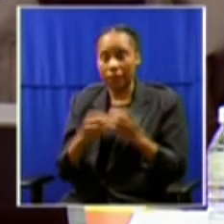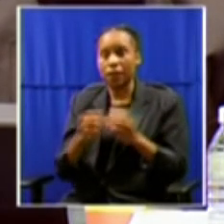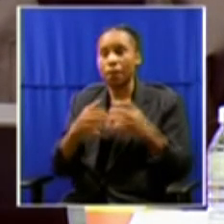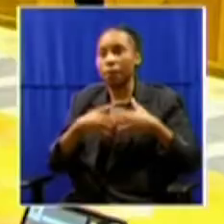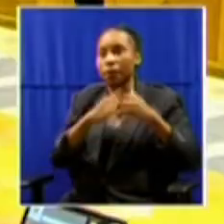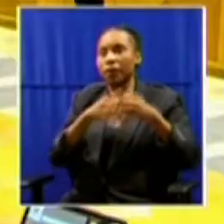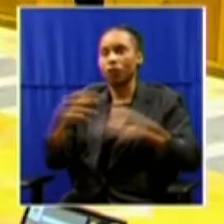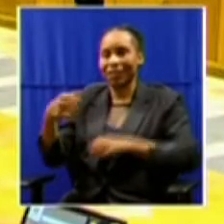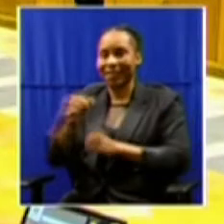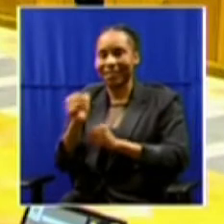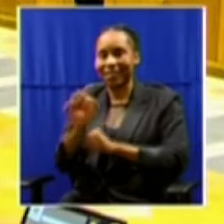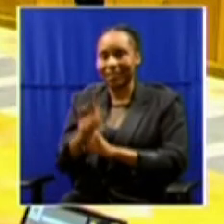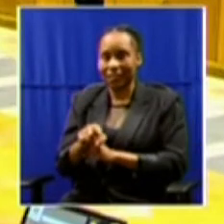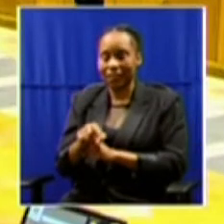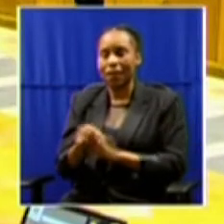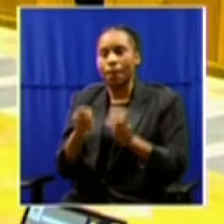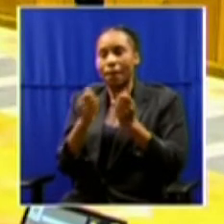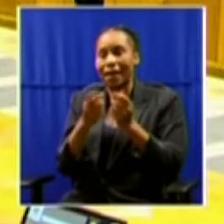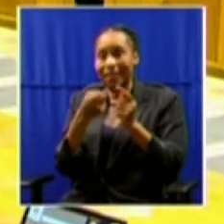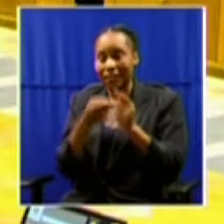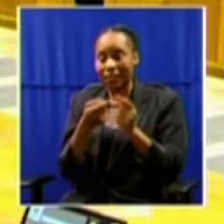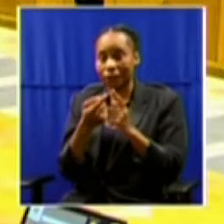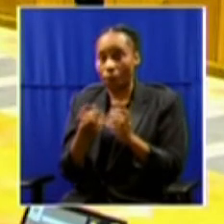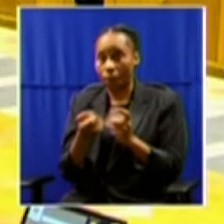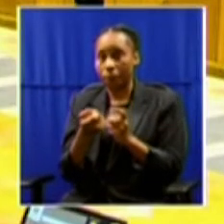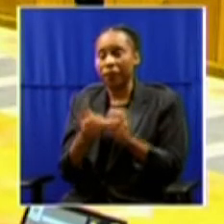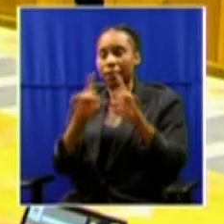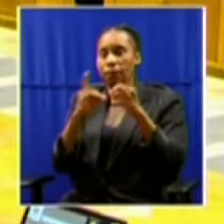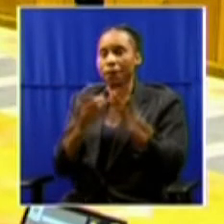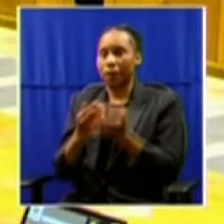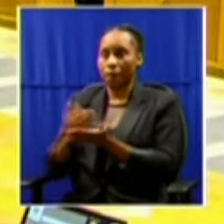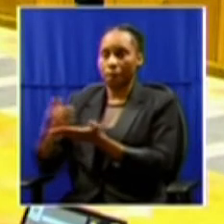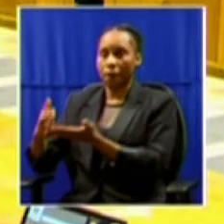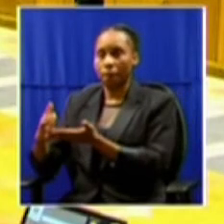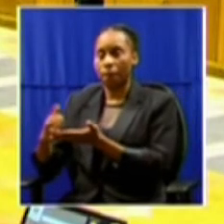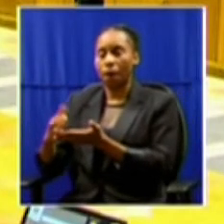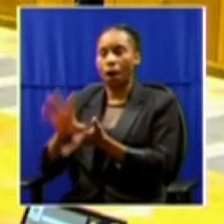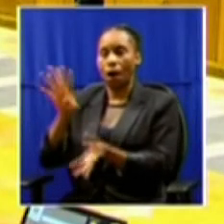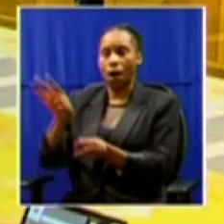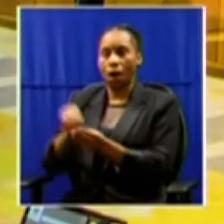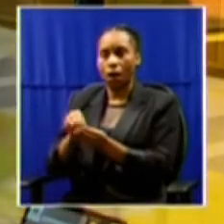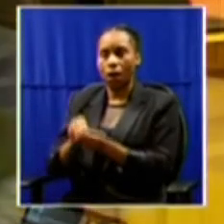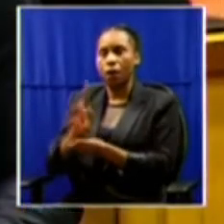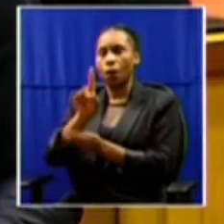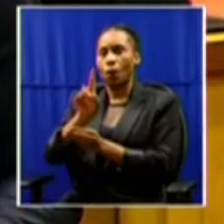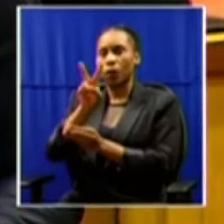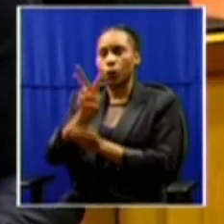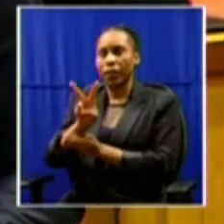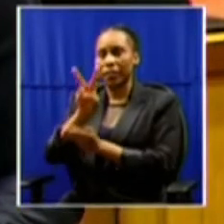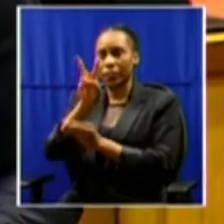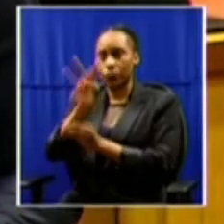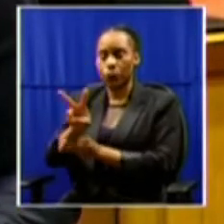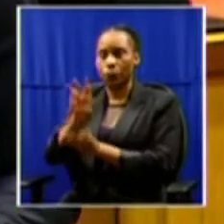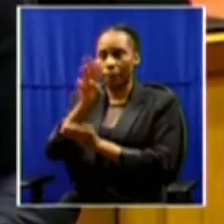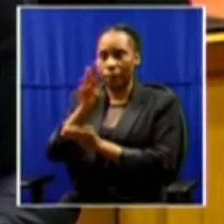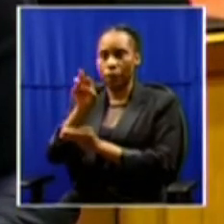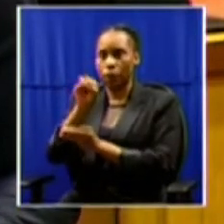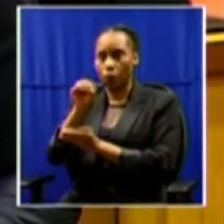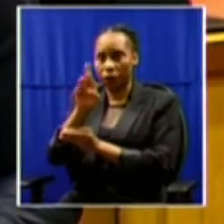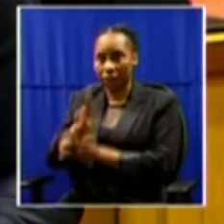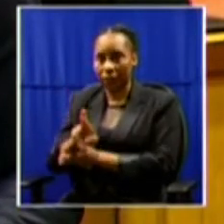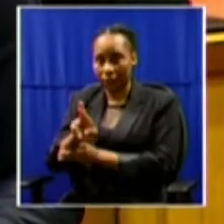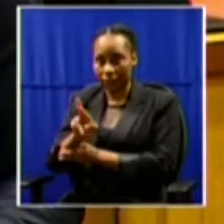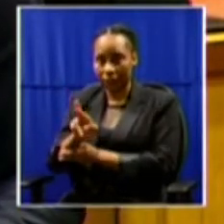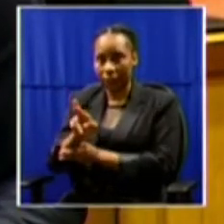strategy. Of this amount, the department has set aside a total amount of 122 million for